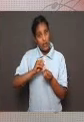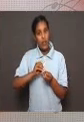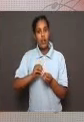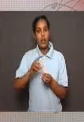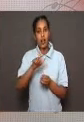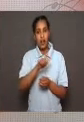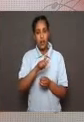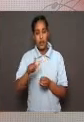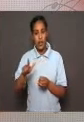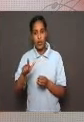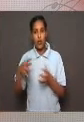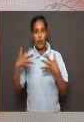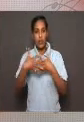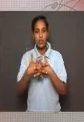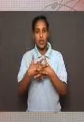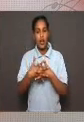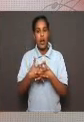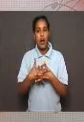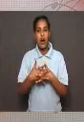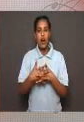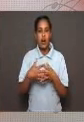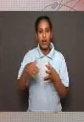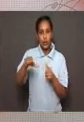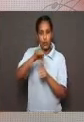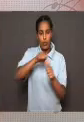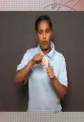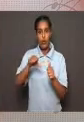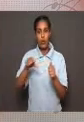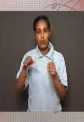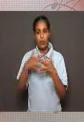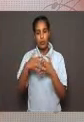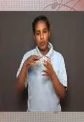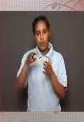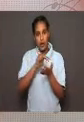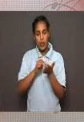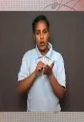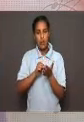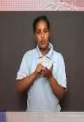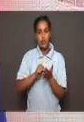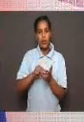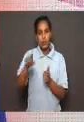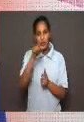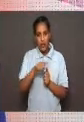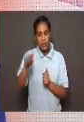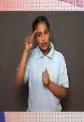linear combination of atomic orbitals, molecular orbital theory.